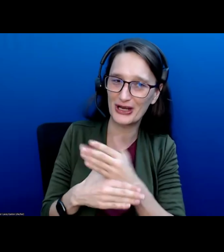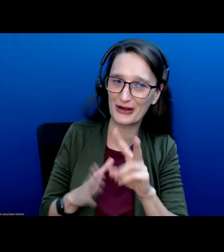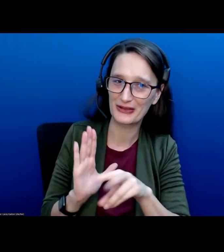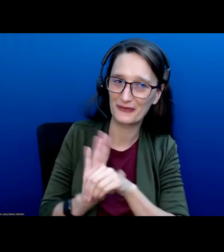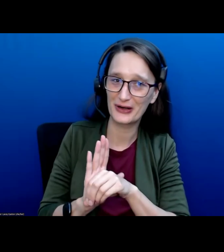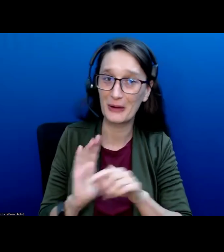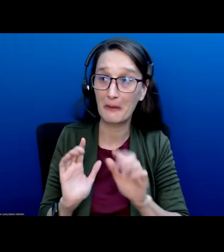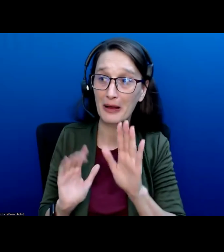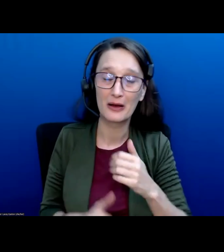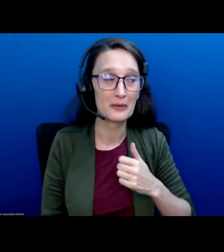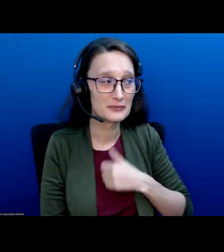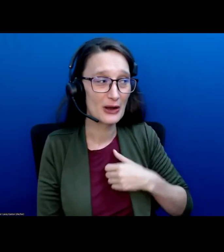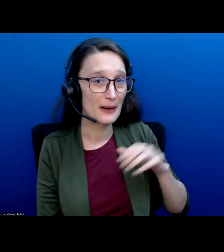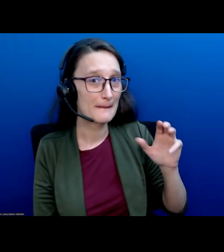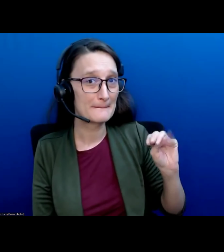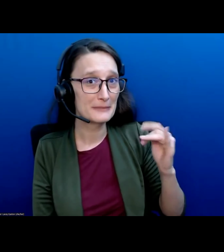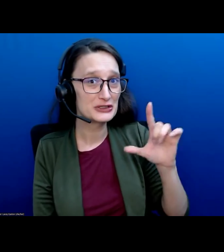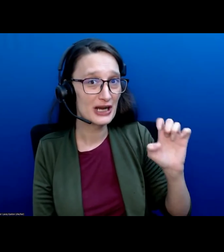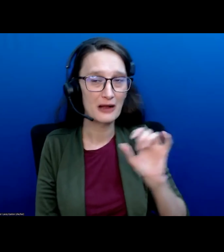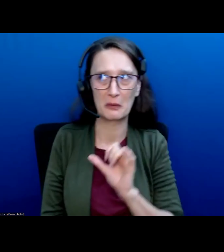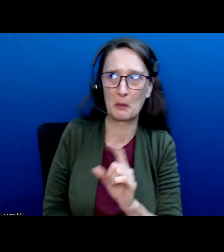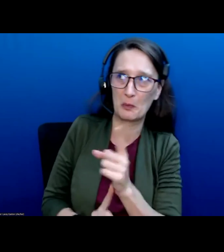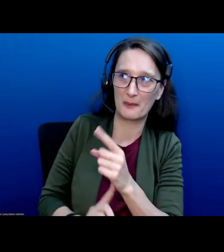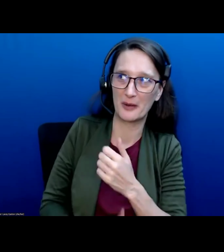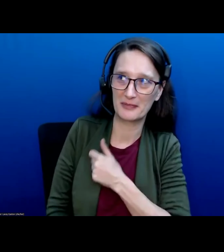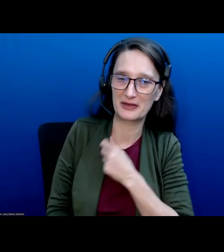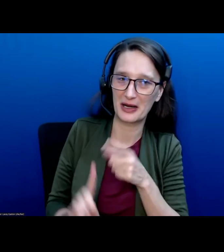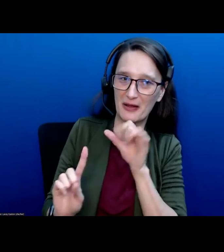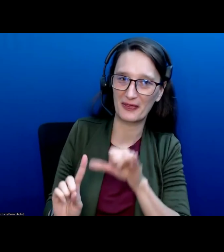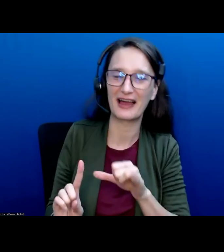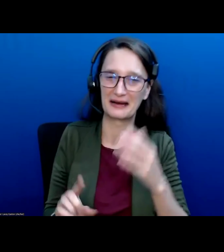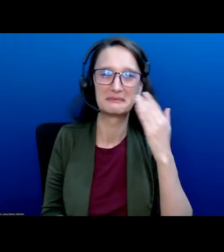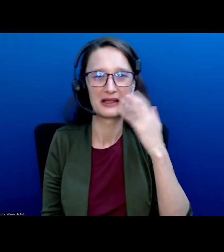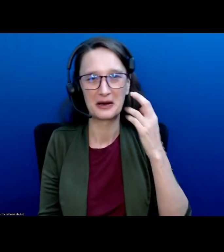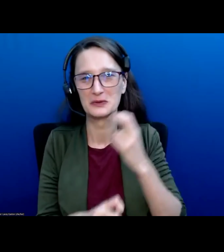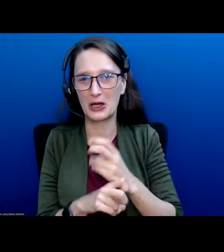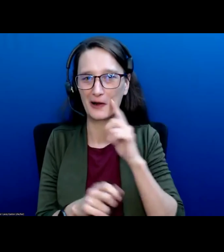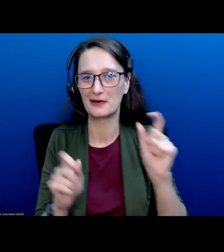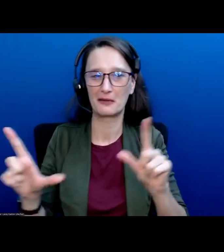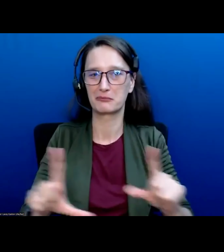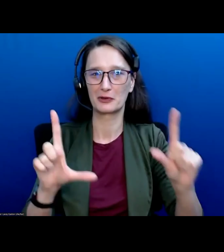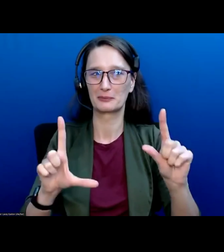Michelle. Give me one sec, guys. Sorry about that. No worries. It's hard to switch that over.